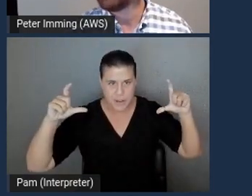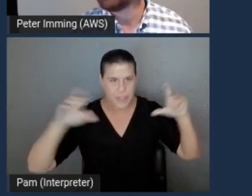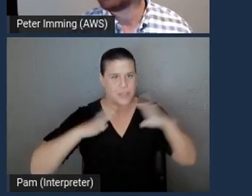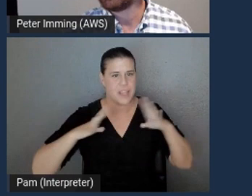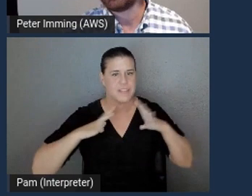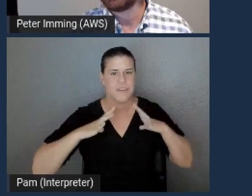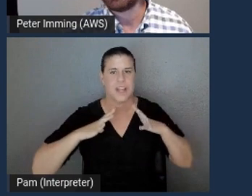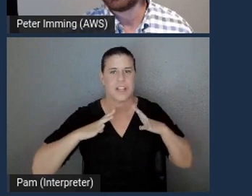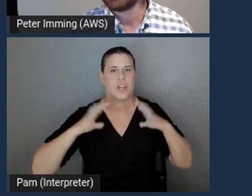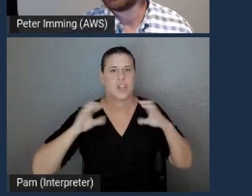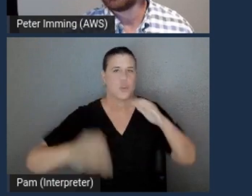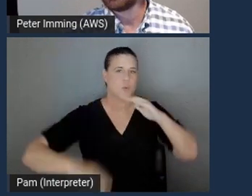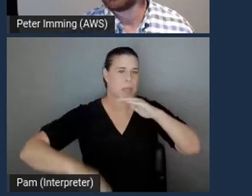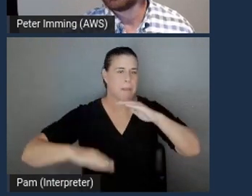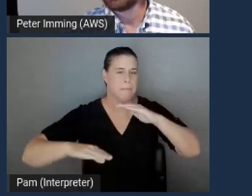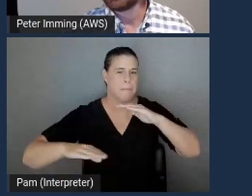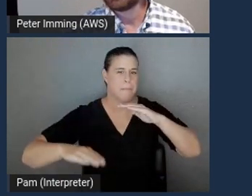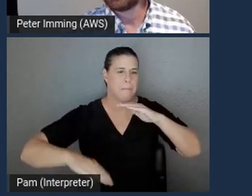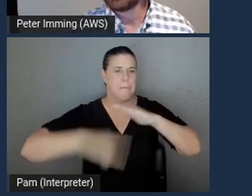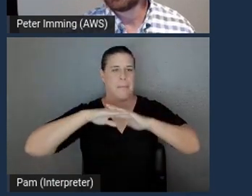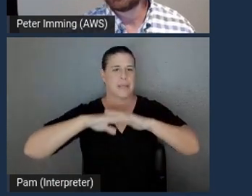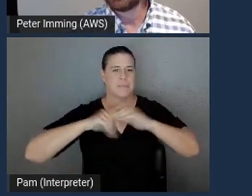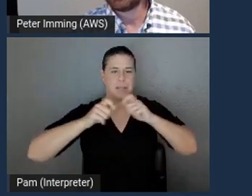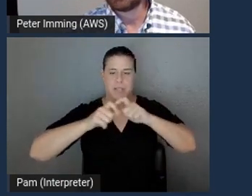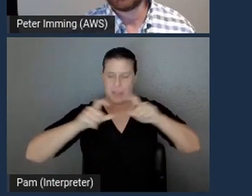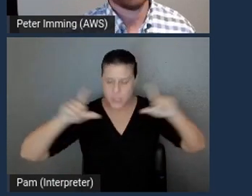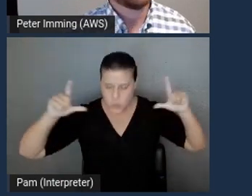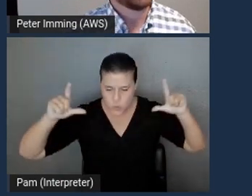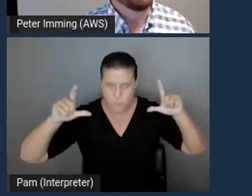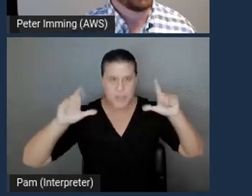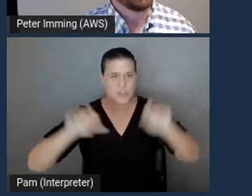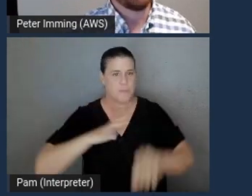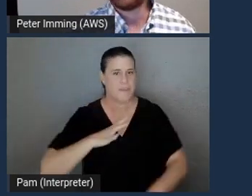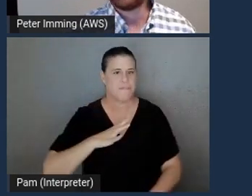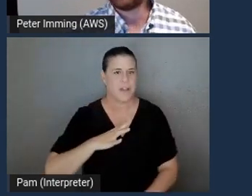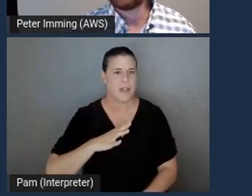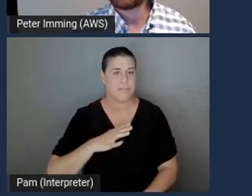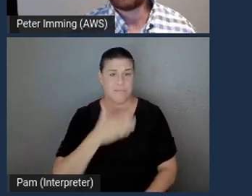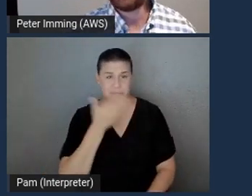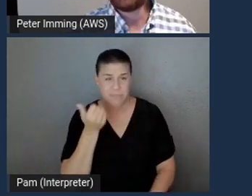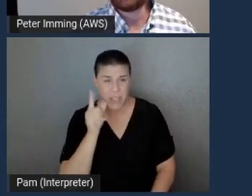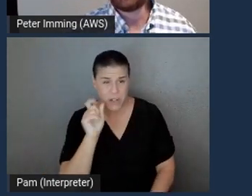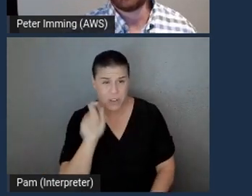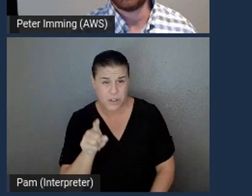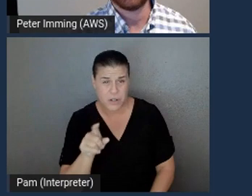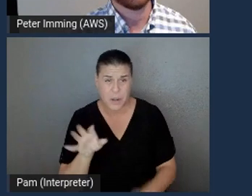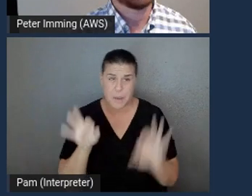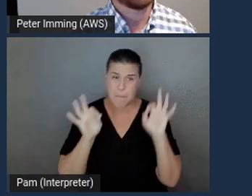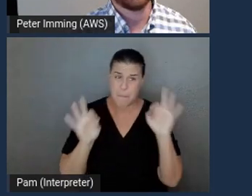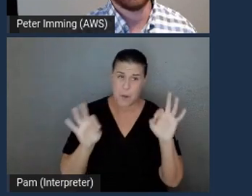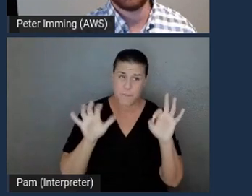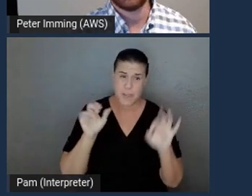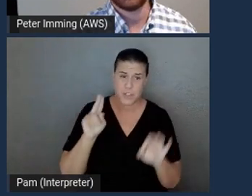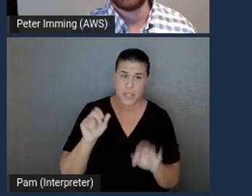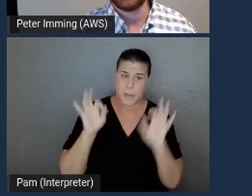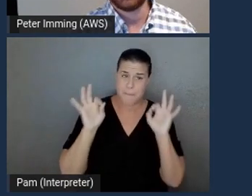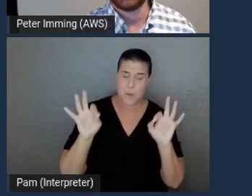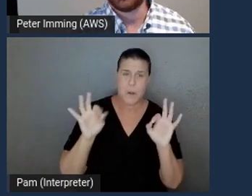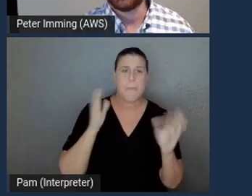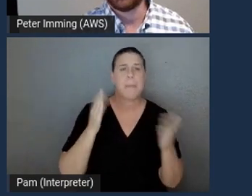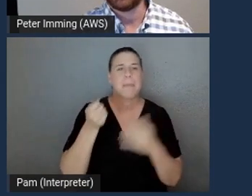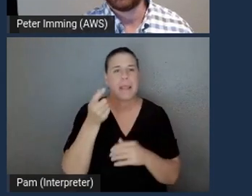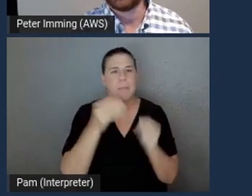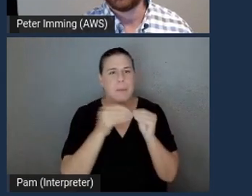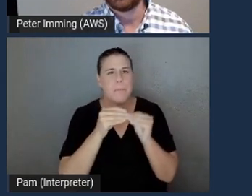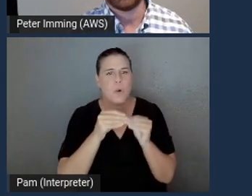can maximize it. Just zoom in the browser, and that should be fine. Any better? Perfect. Yep. Yeah. Perfect. Yeah. Maybe just a little bit